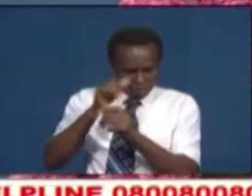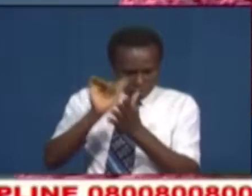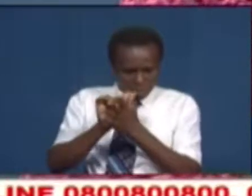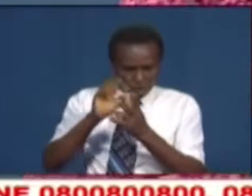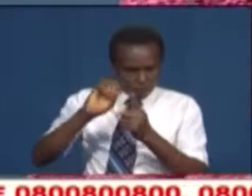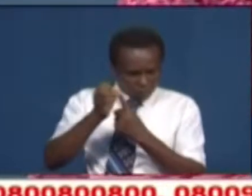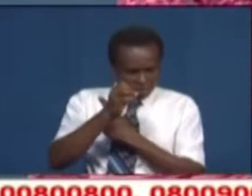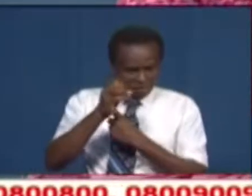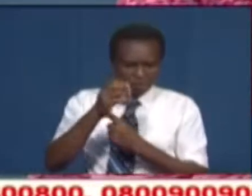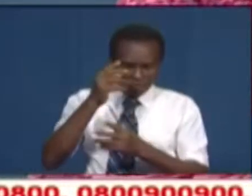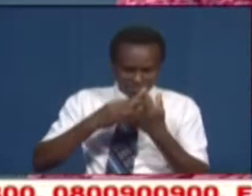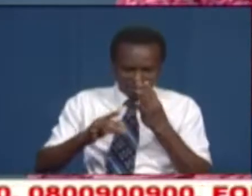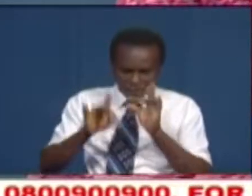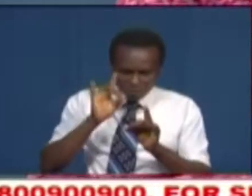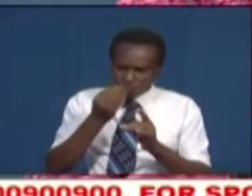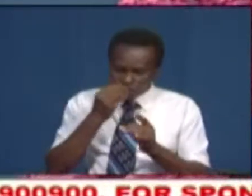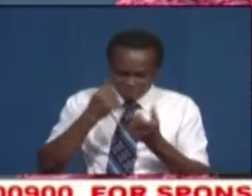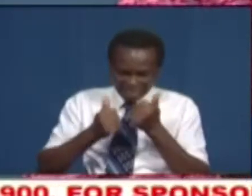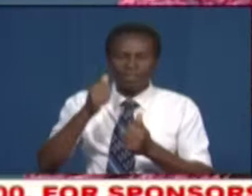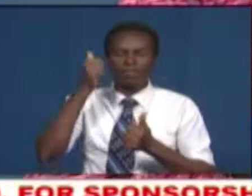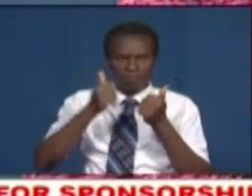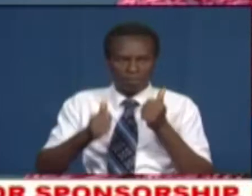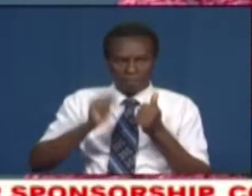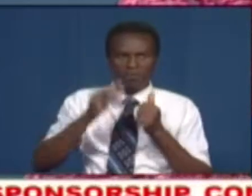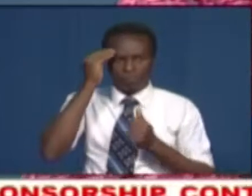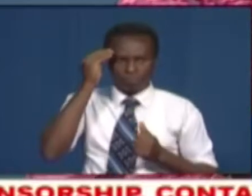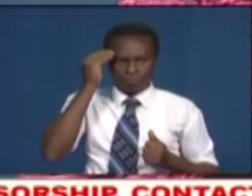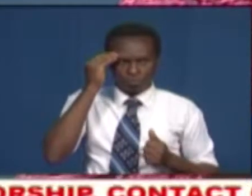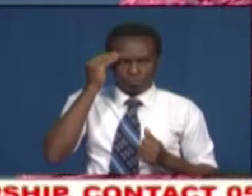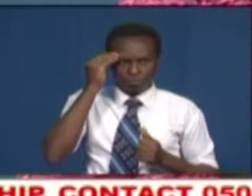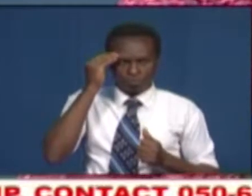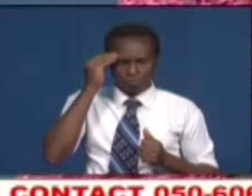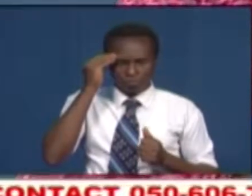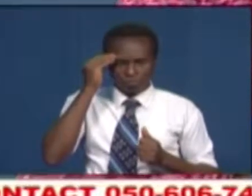food habits, I think it will in a way